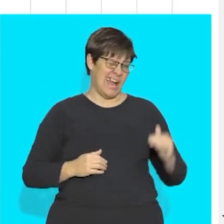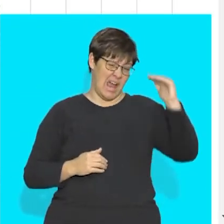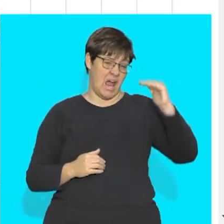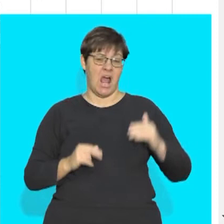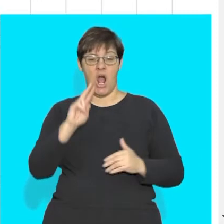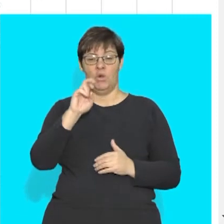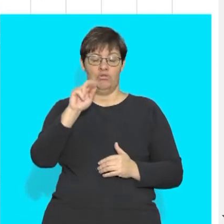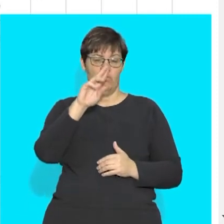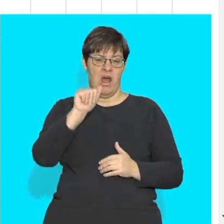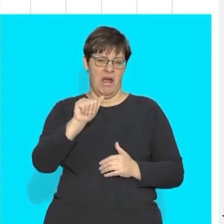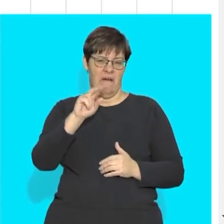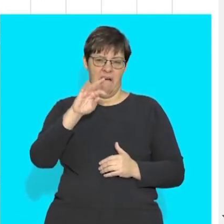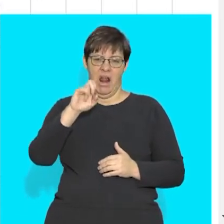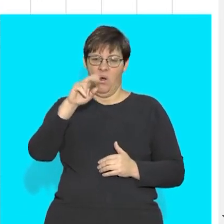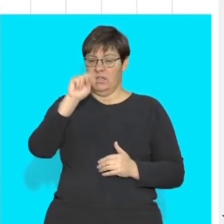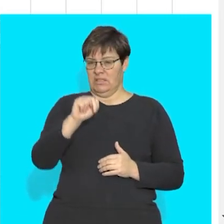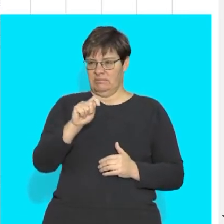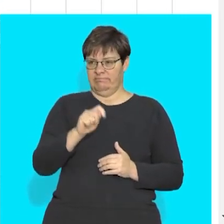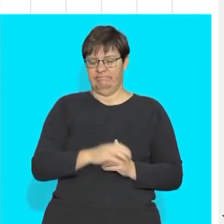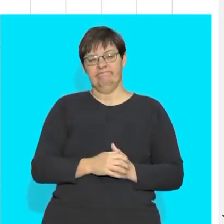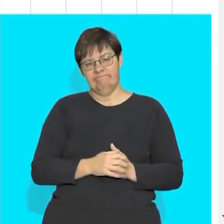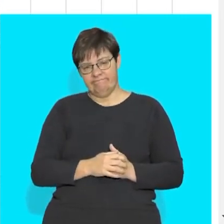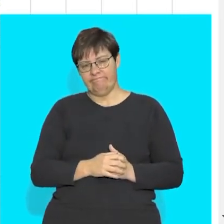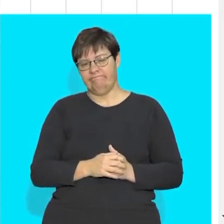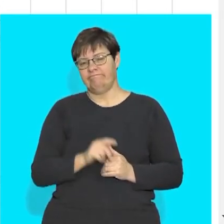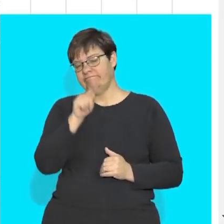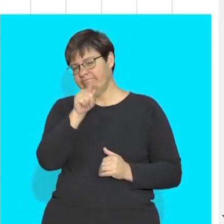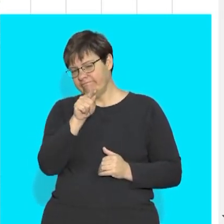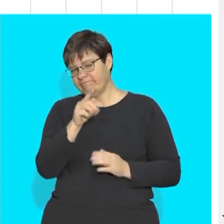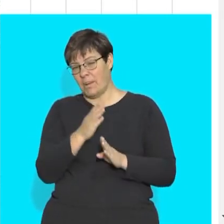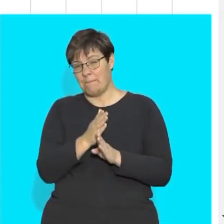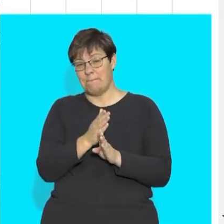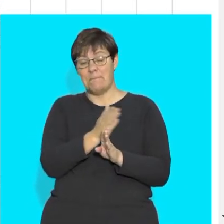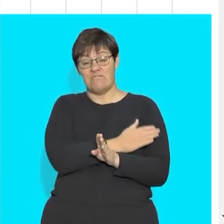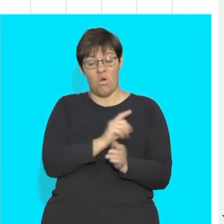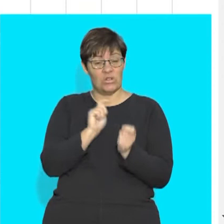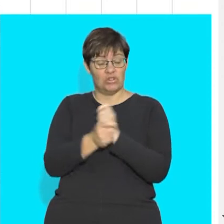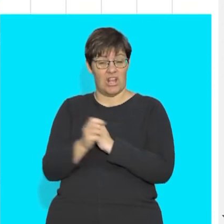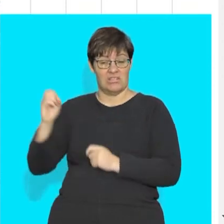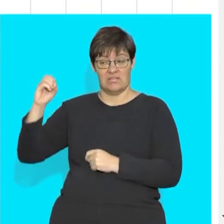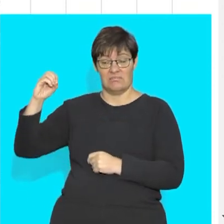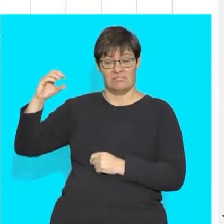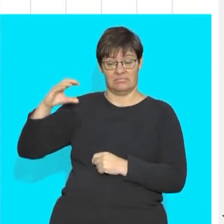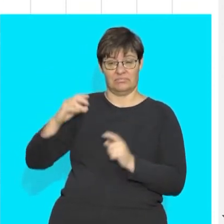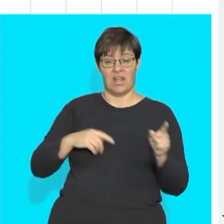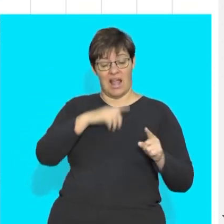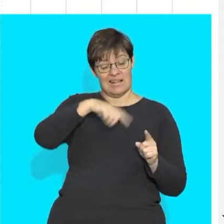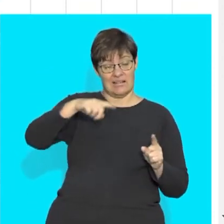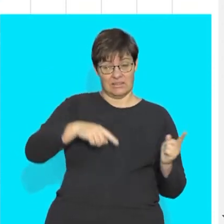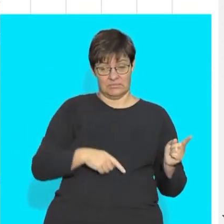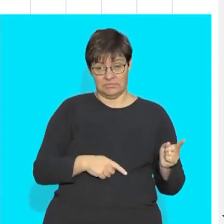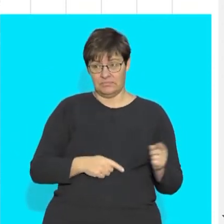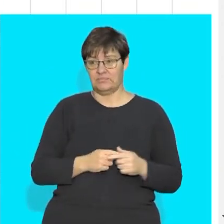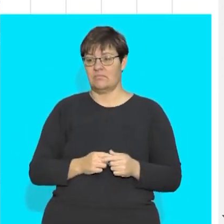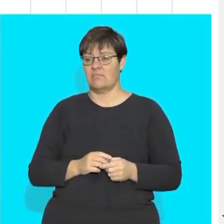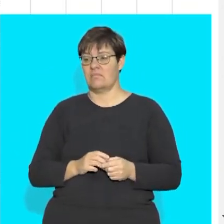the ultraviolet light. Let's make it as high as we can get it. Even before I change the current,